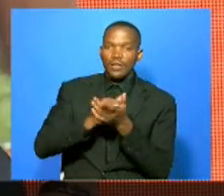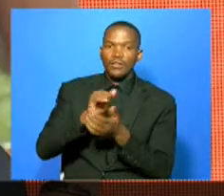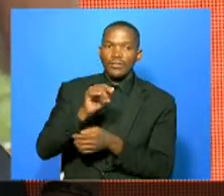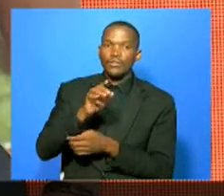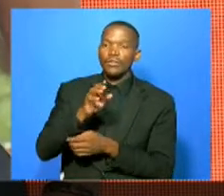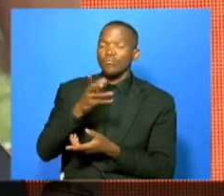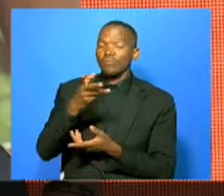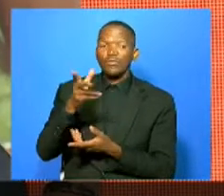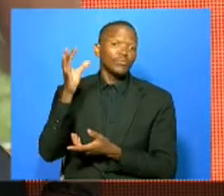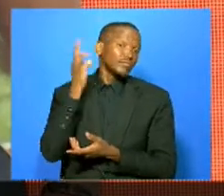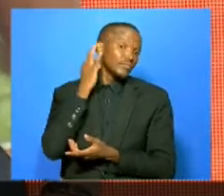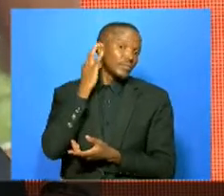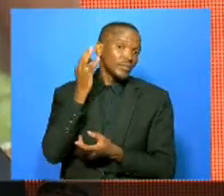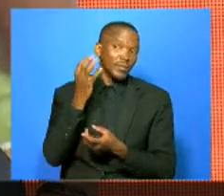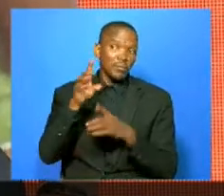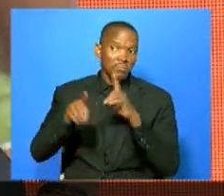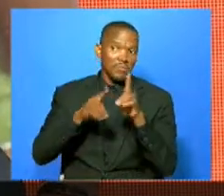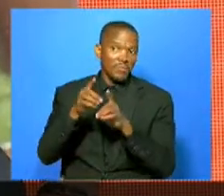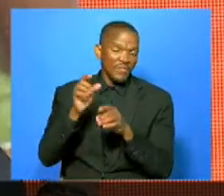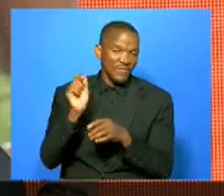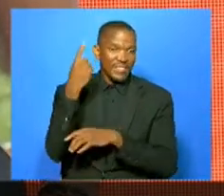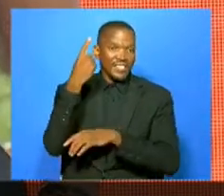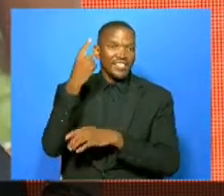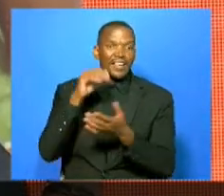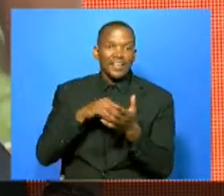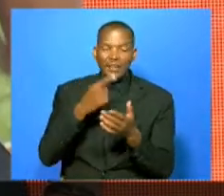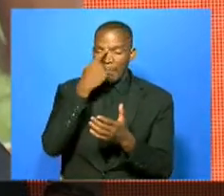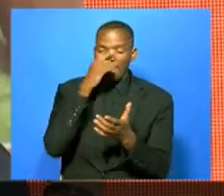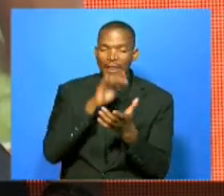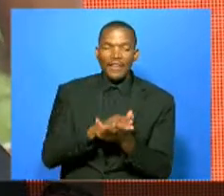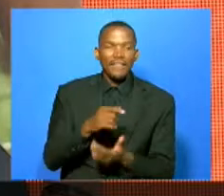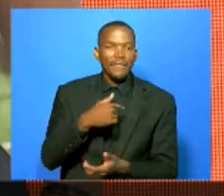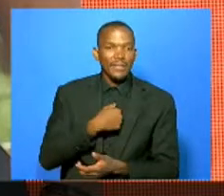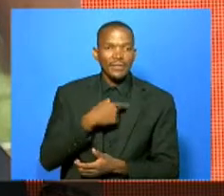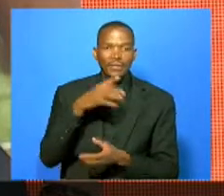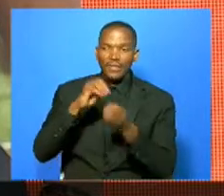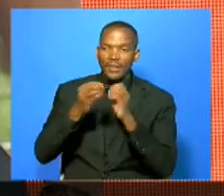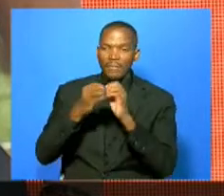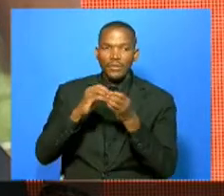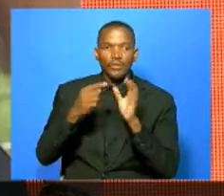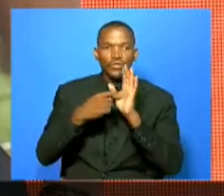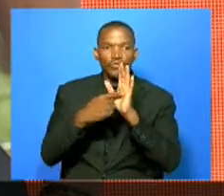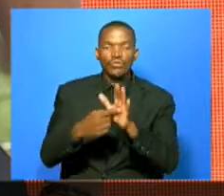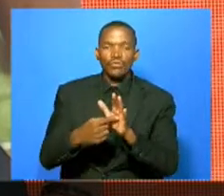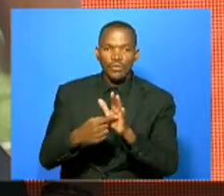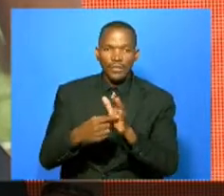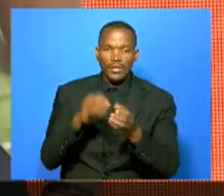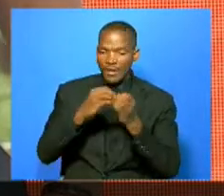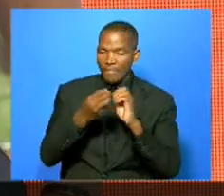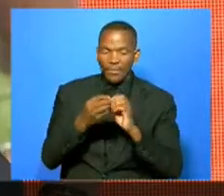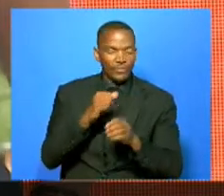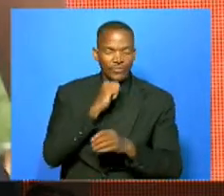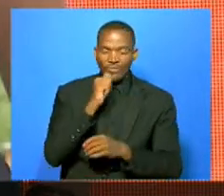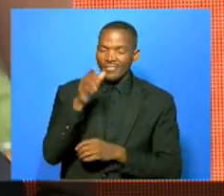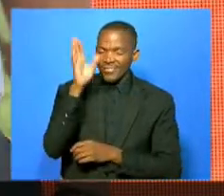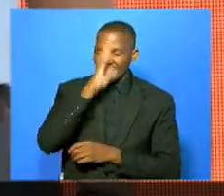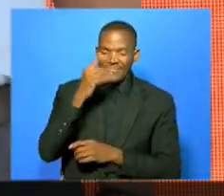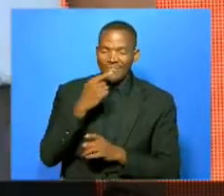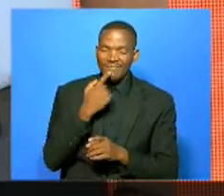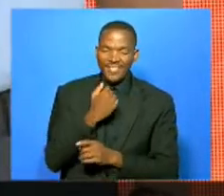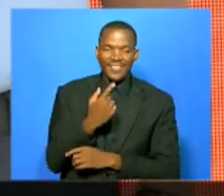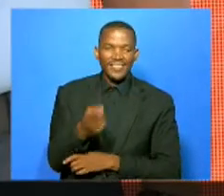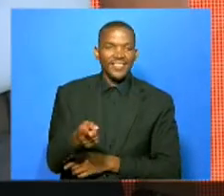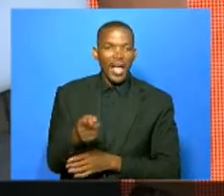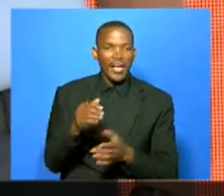many, but believe me, it is statistics. Figures don't lie. The majority